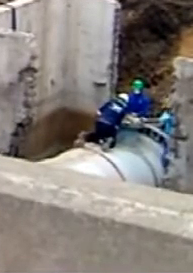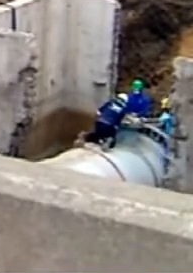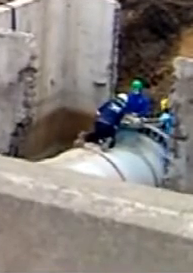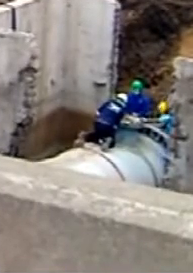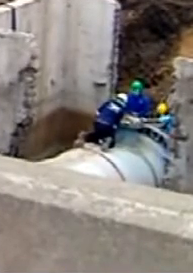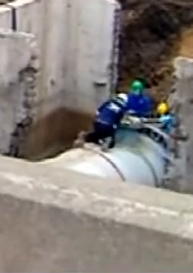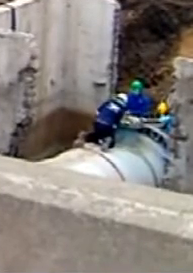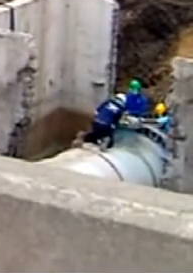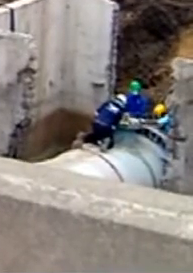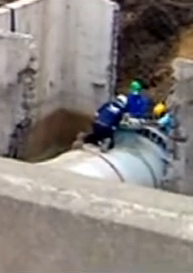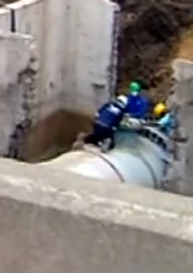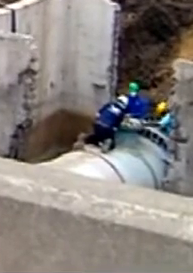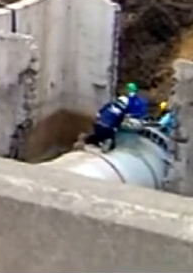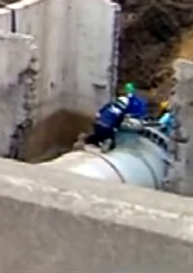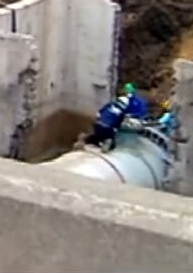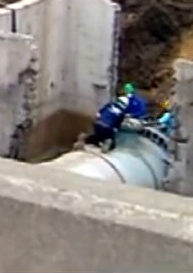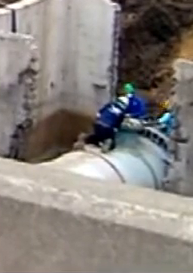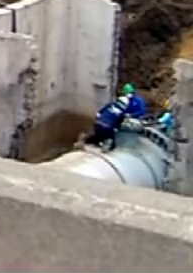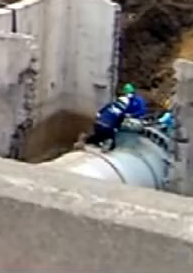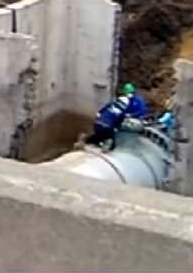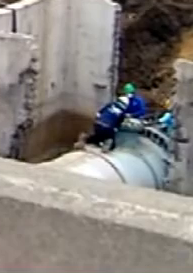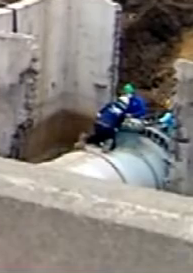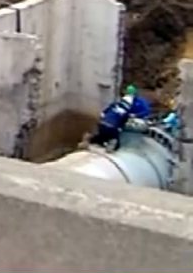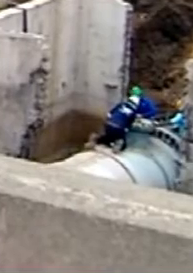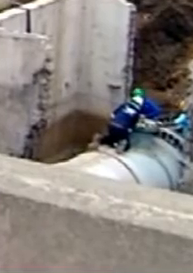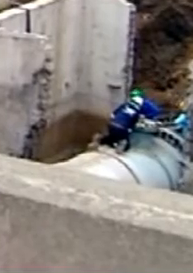clear indication as to whether this will happen or not?